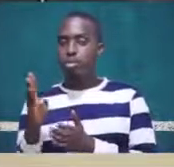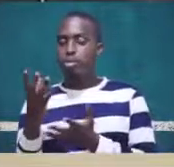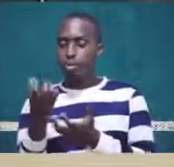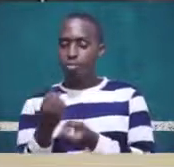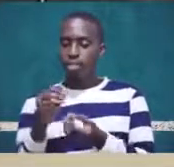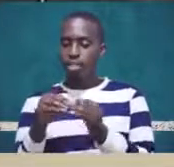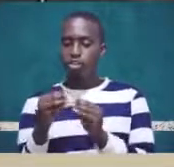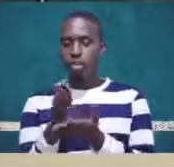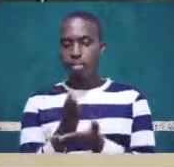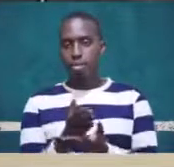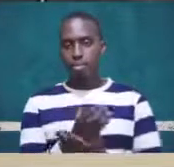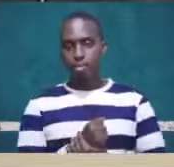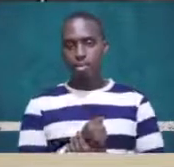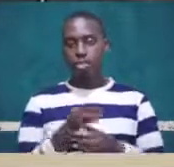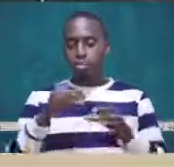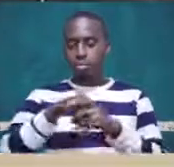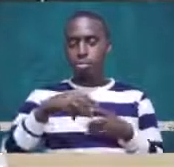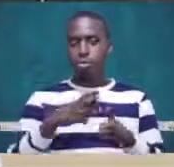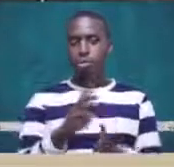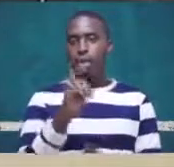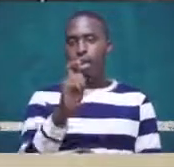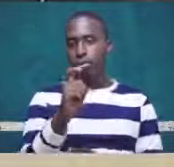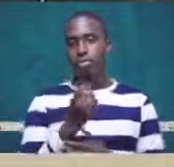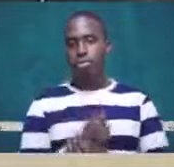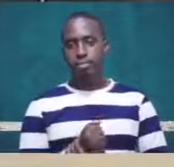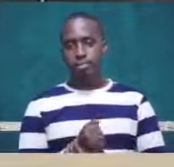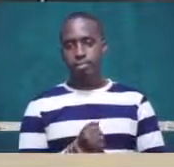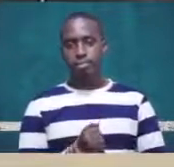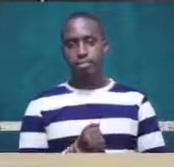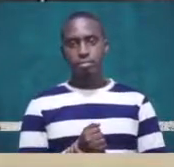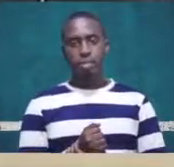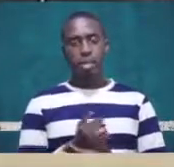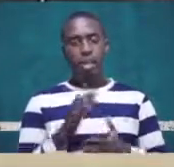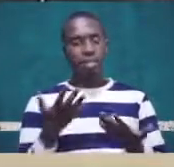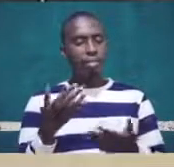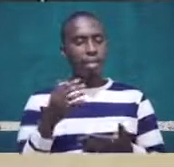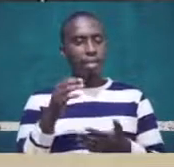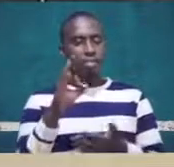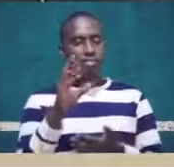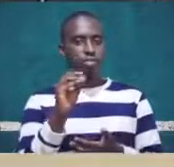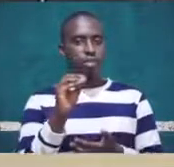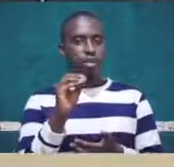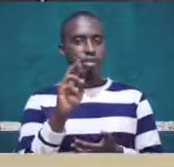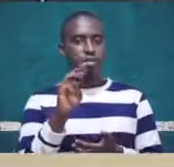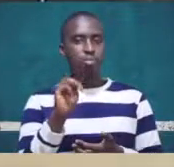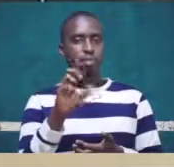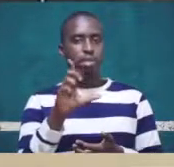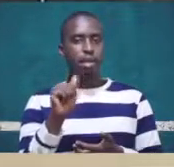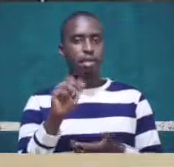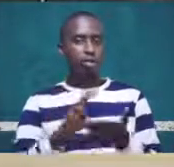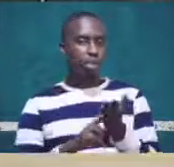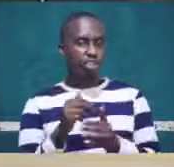of x. It is what I have there. So which formula can you apply to evaluate this